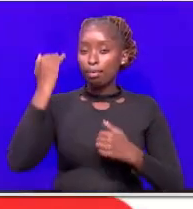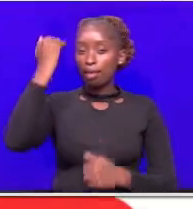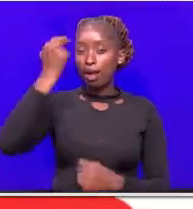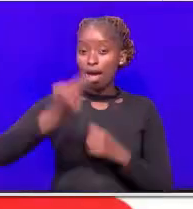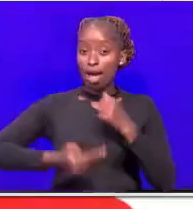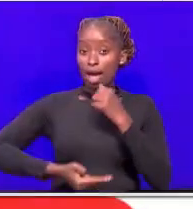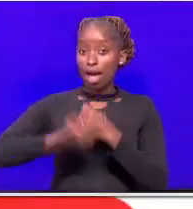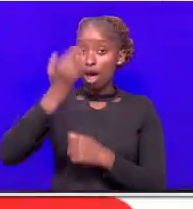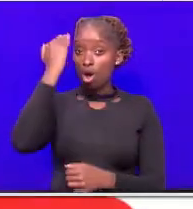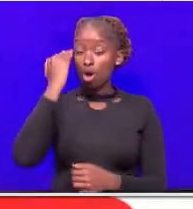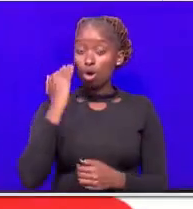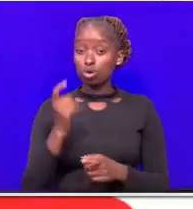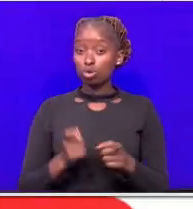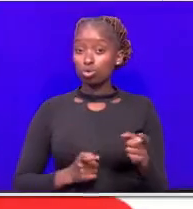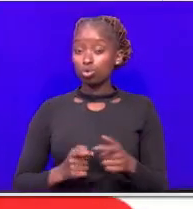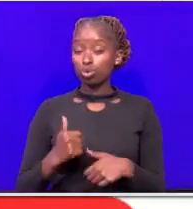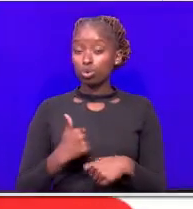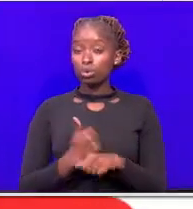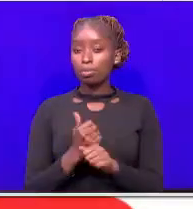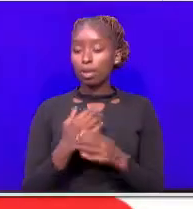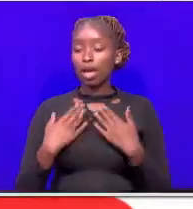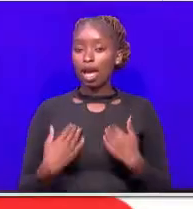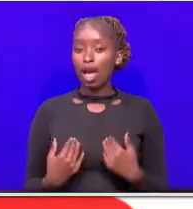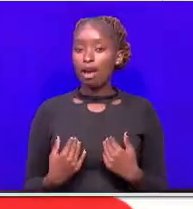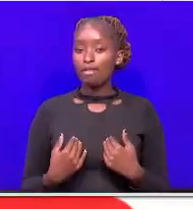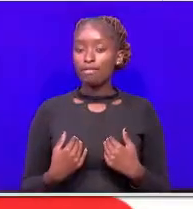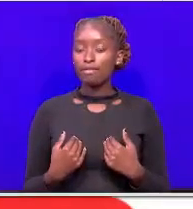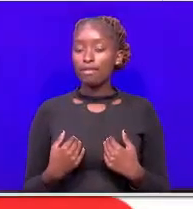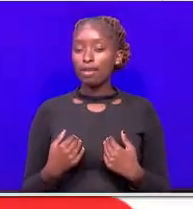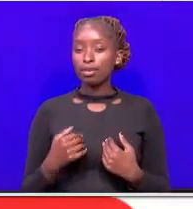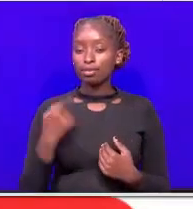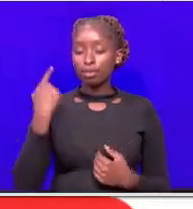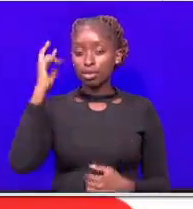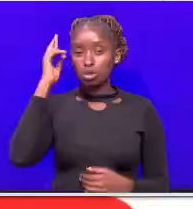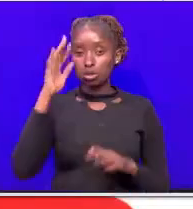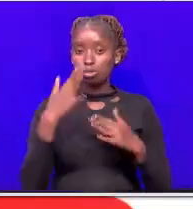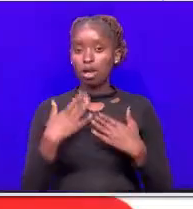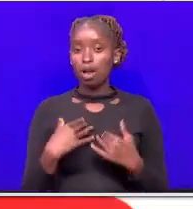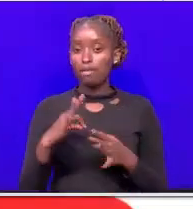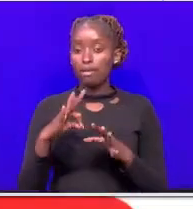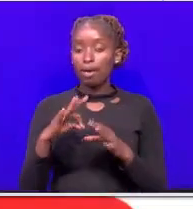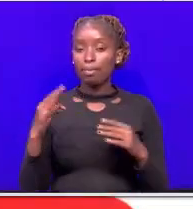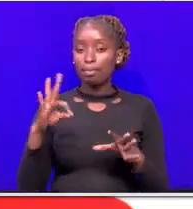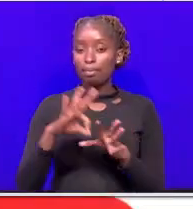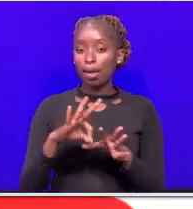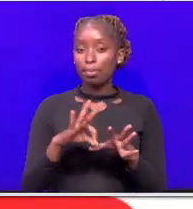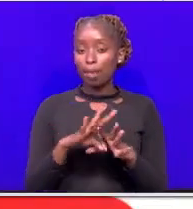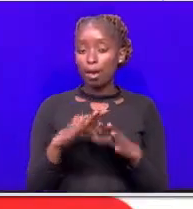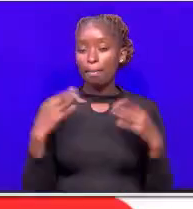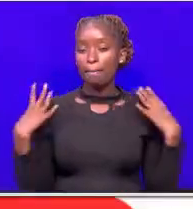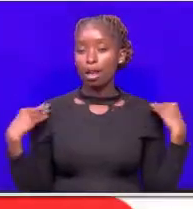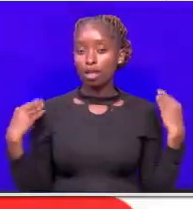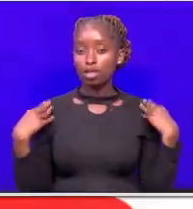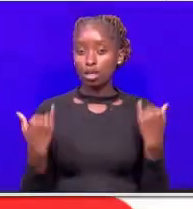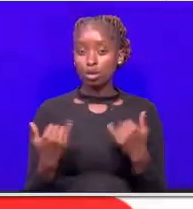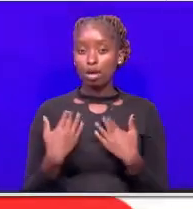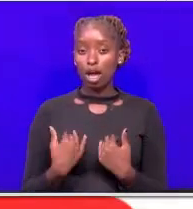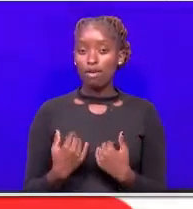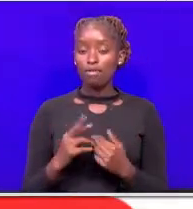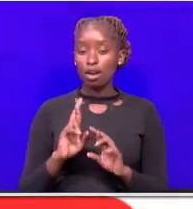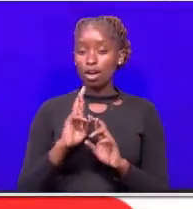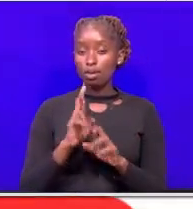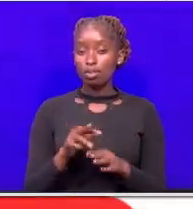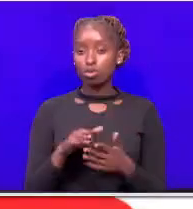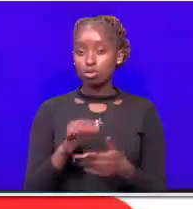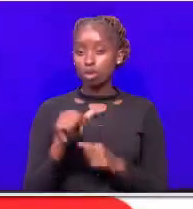the Magarini Member of Parliament due to election malpractices. Our senior political reporter Elizabeth Mutuku has